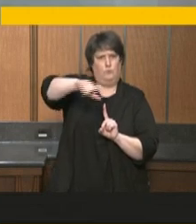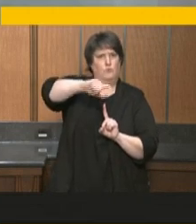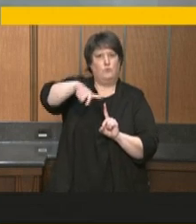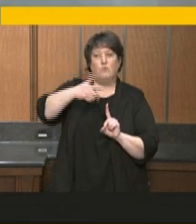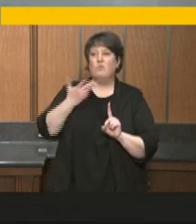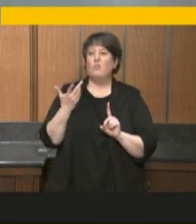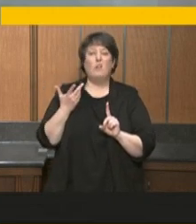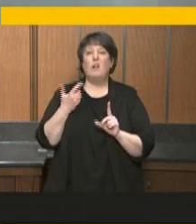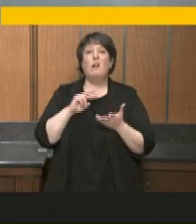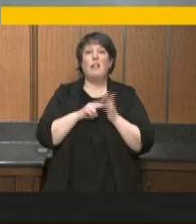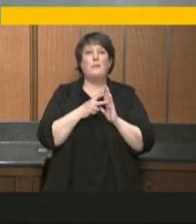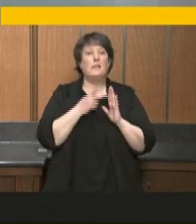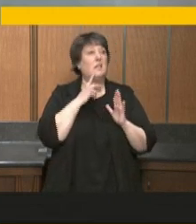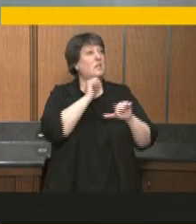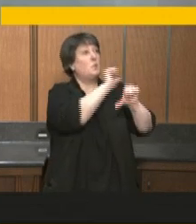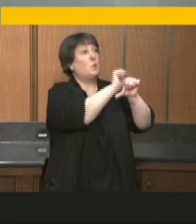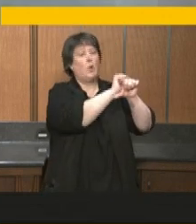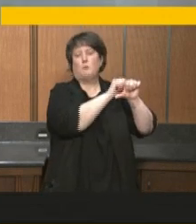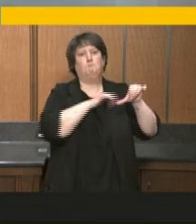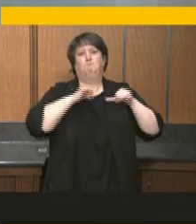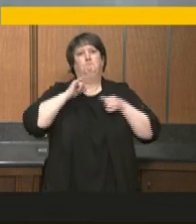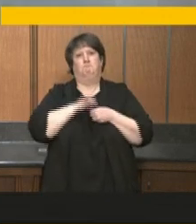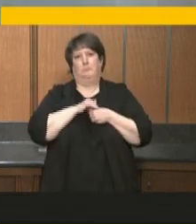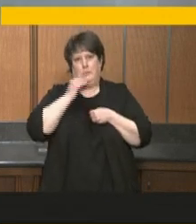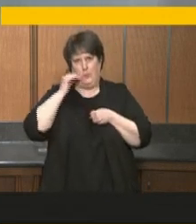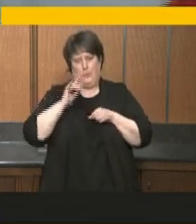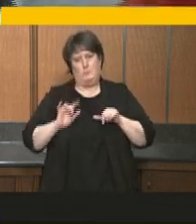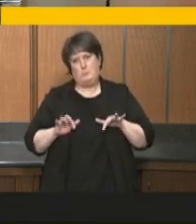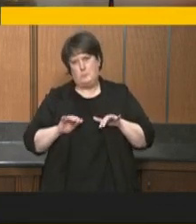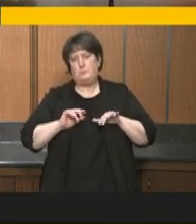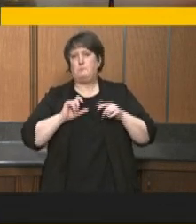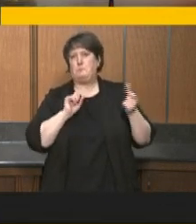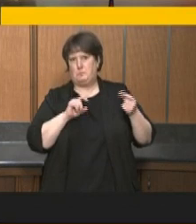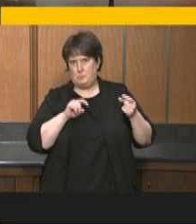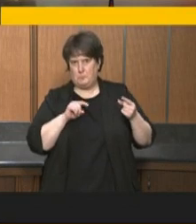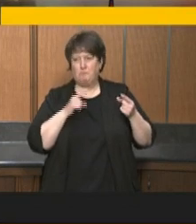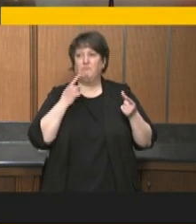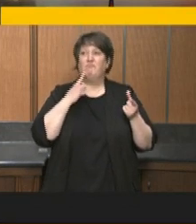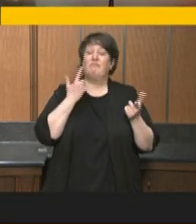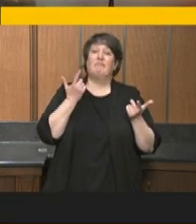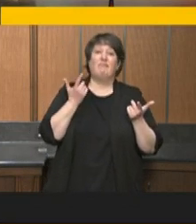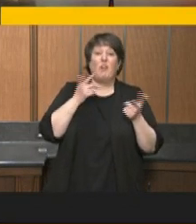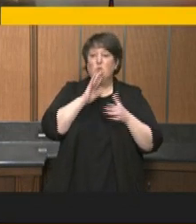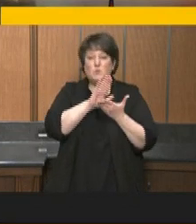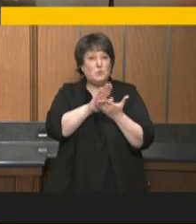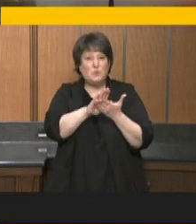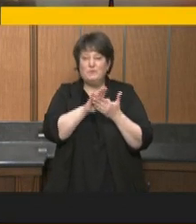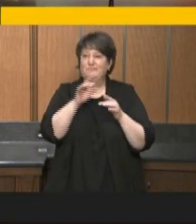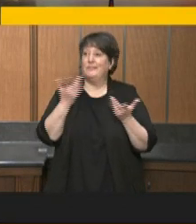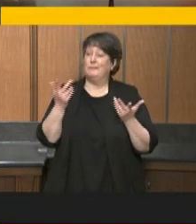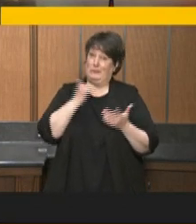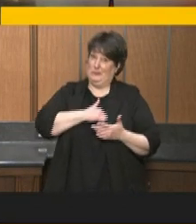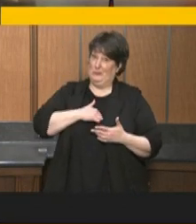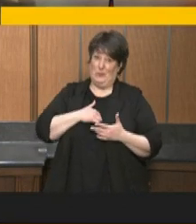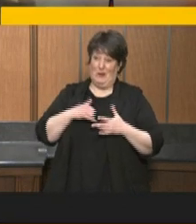work and school. But sorry, no play dates, parties, or sleepovers.